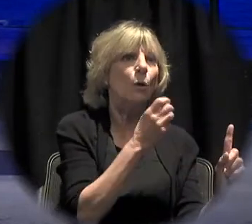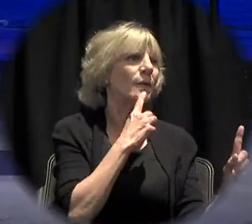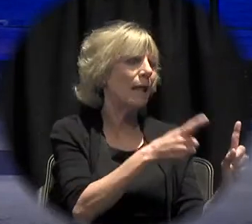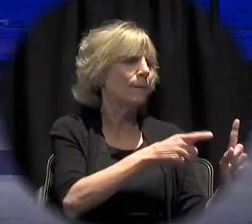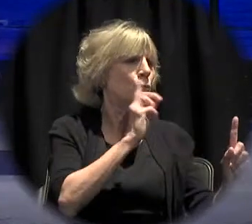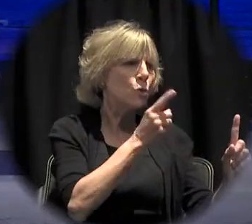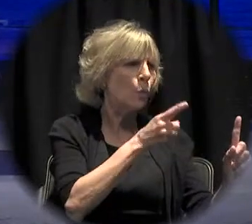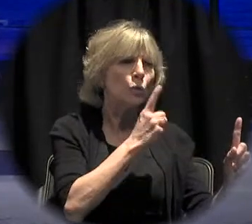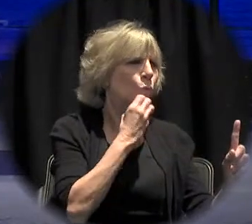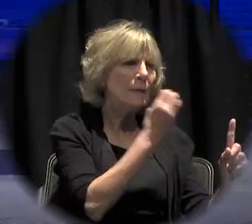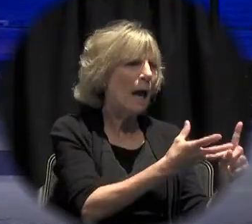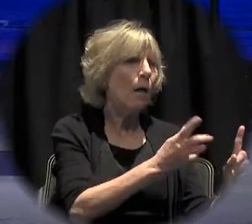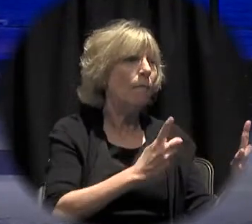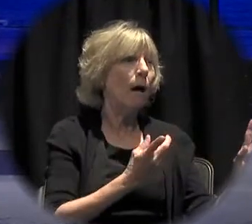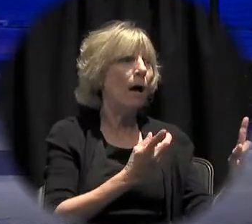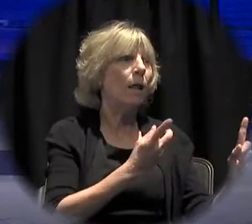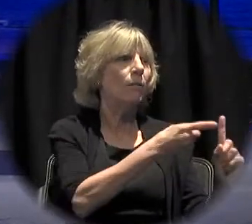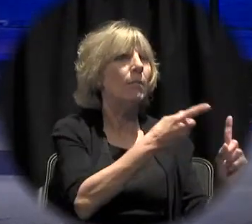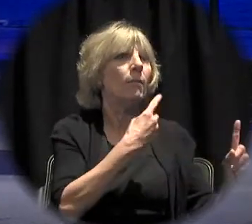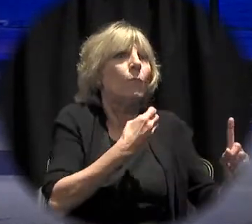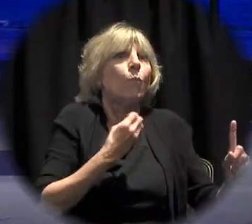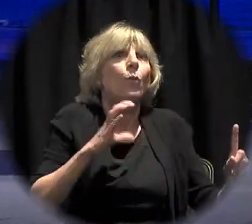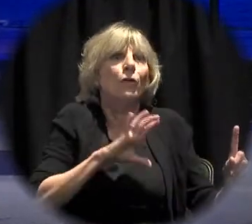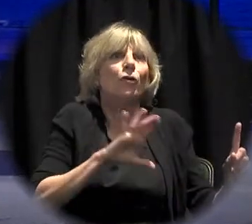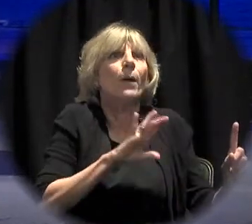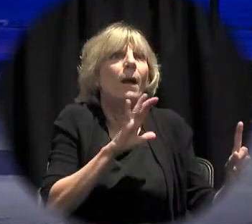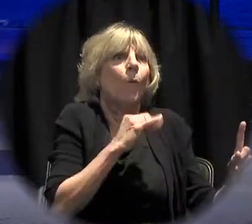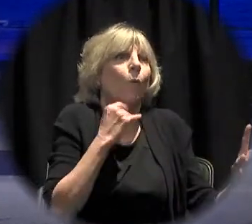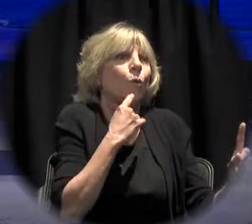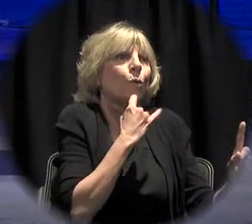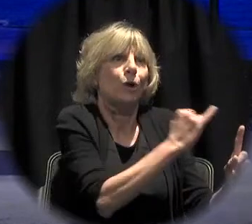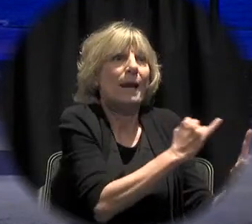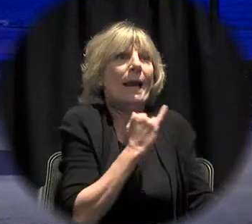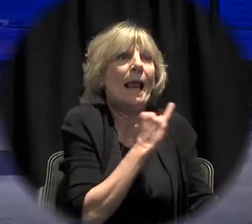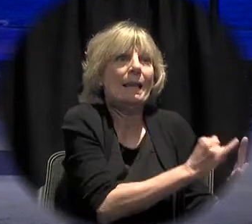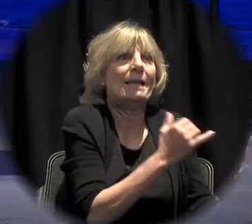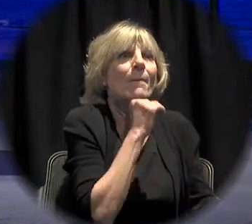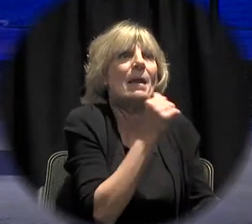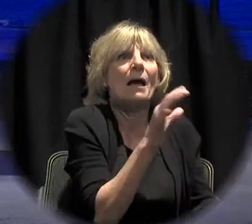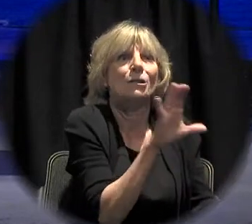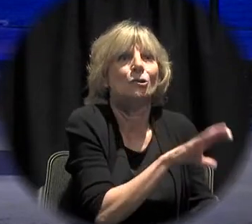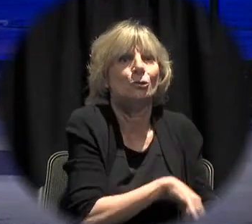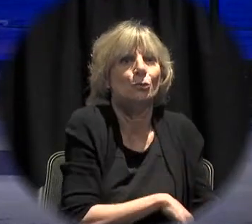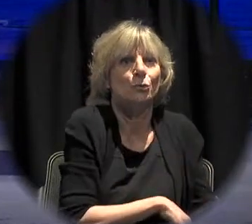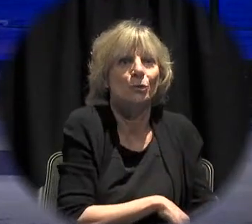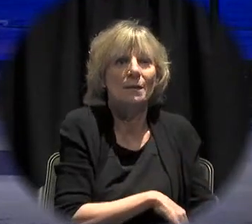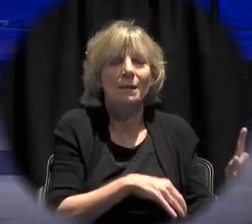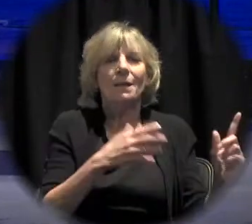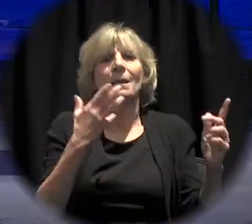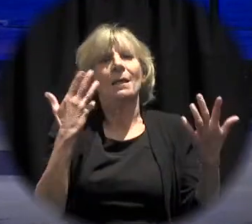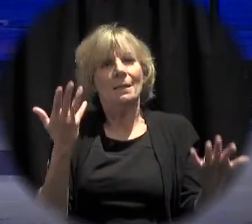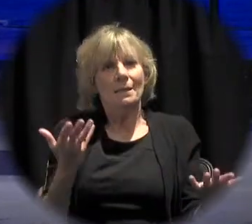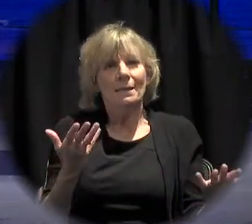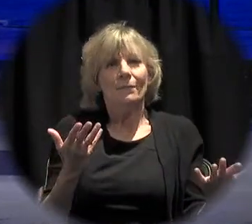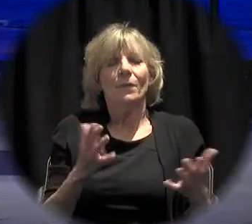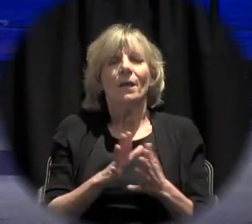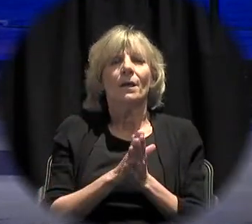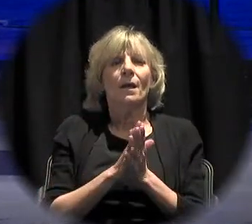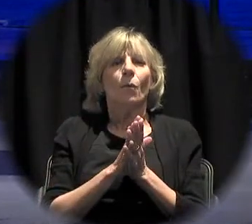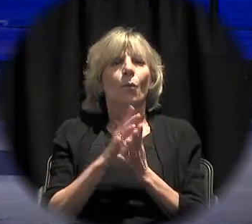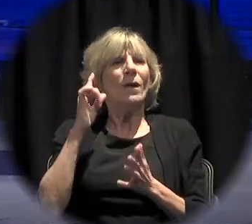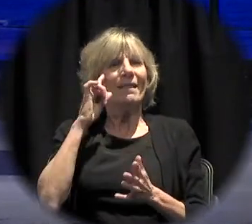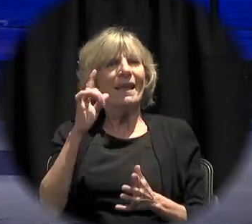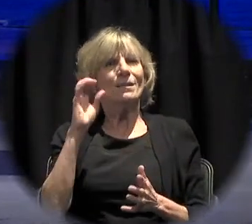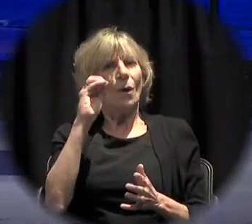so important for us to be careful about what's coming out of our heart, that we not demand the control and respect and think it's okay for us to